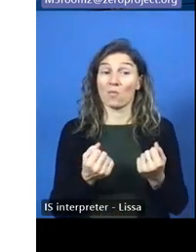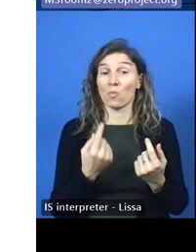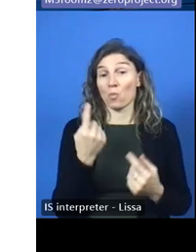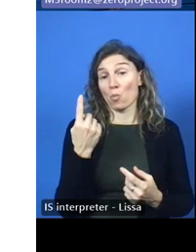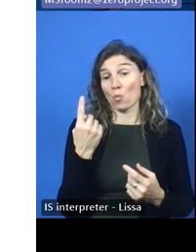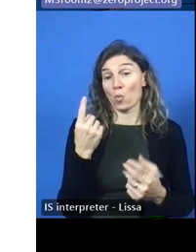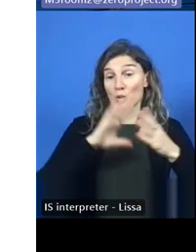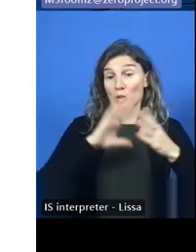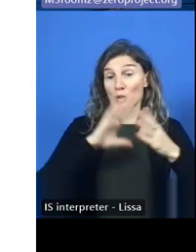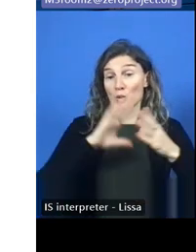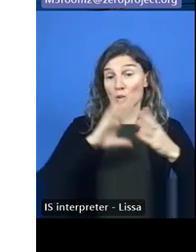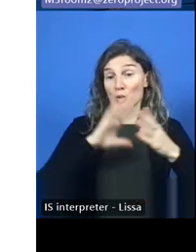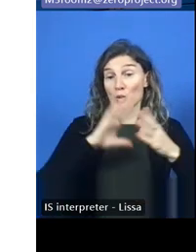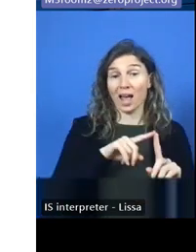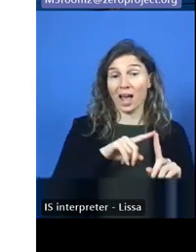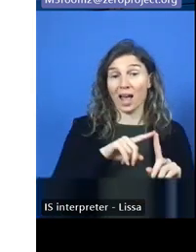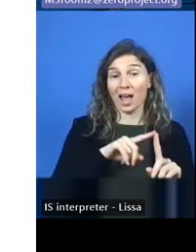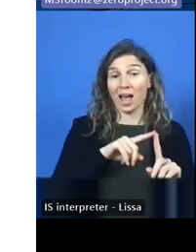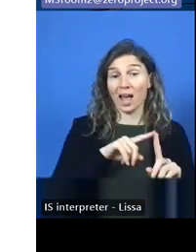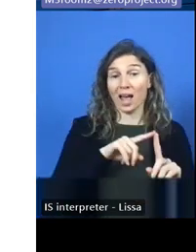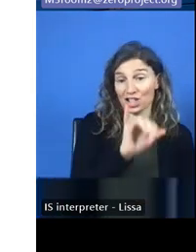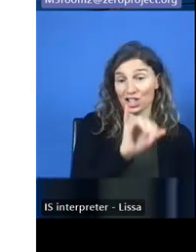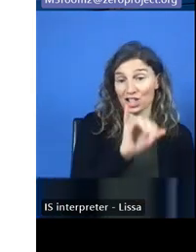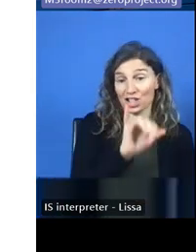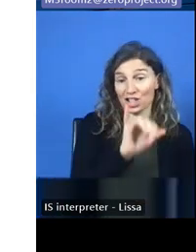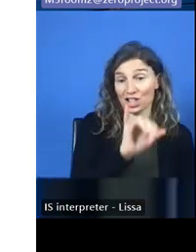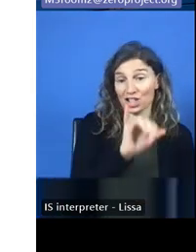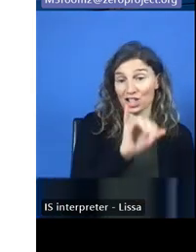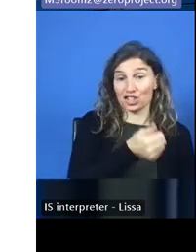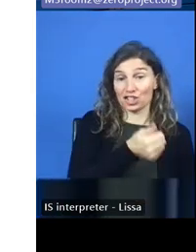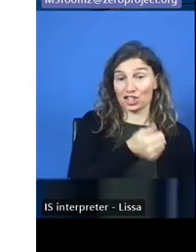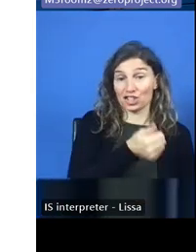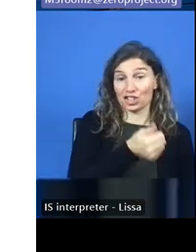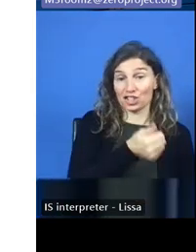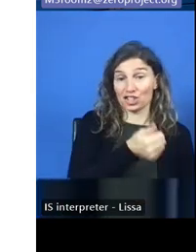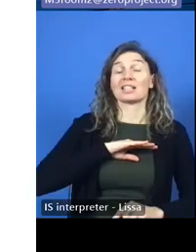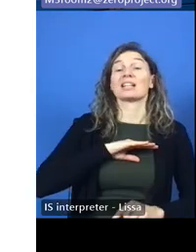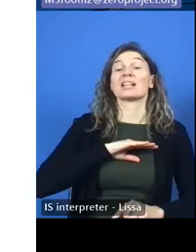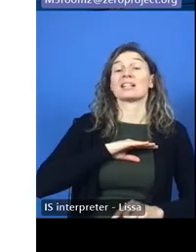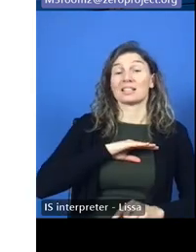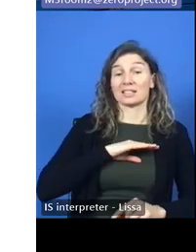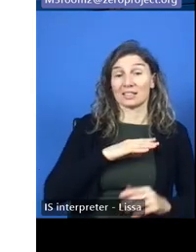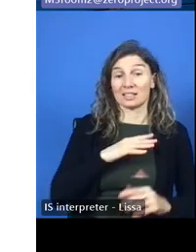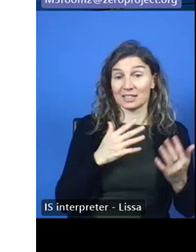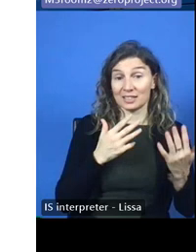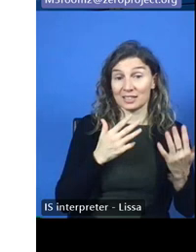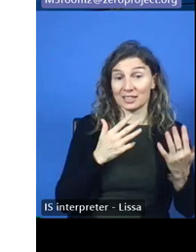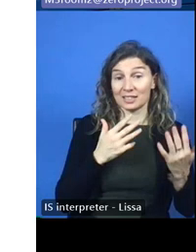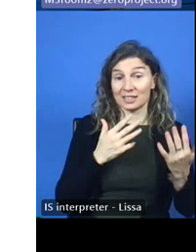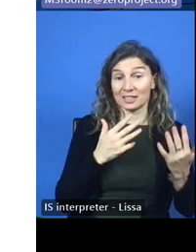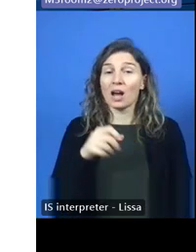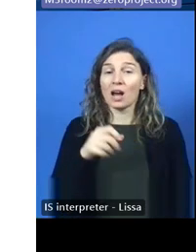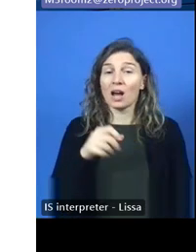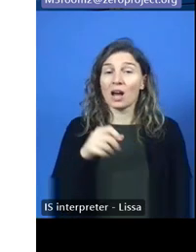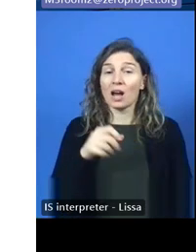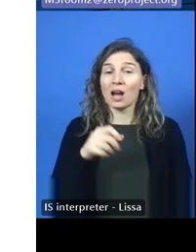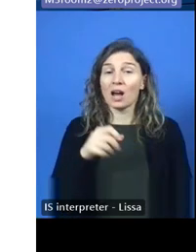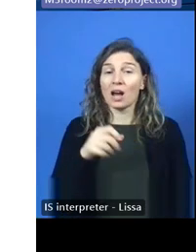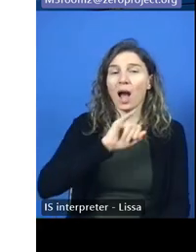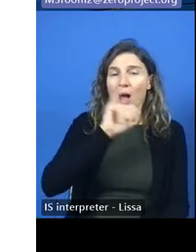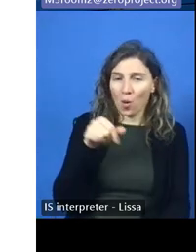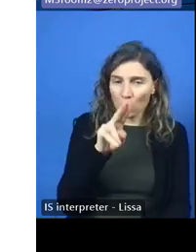that is Angie, she is a child that is from the Ayahu, our whole